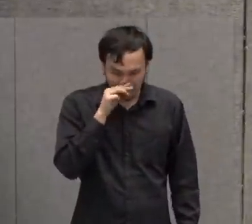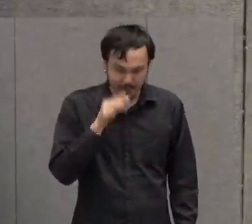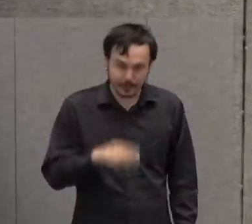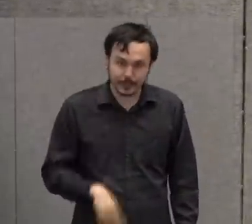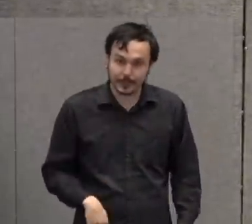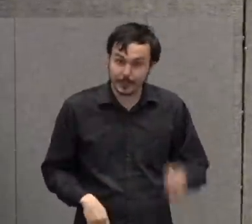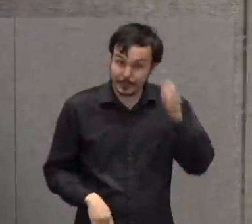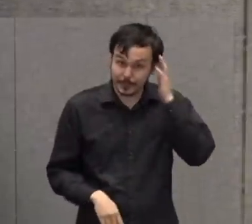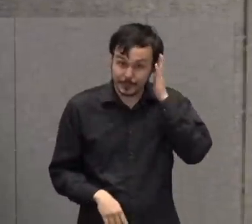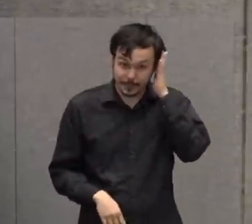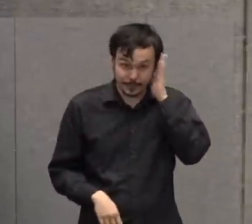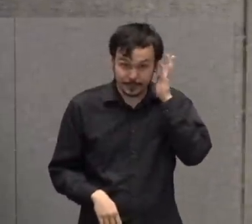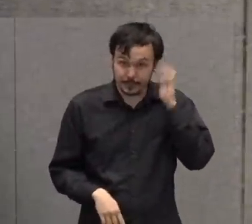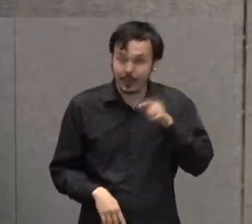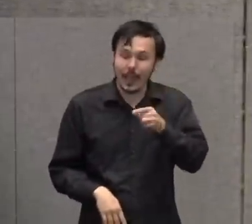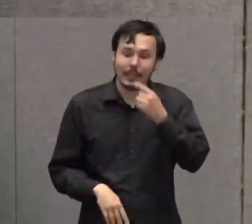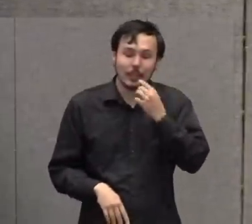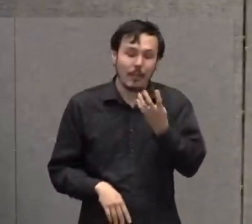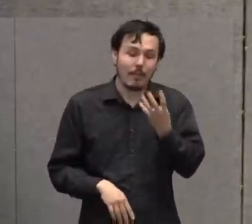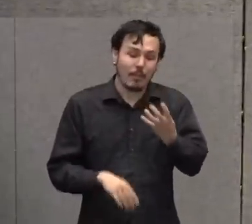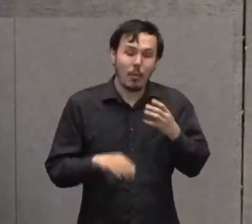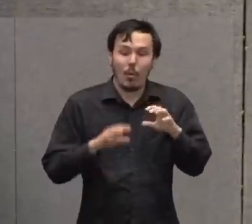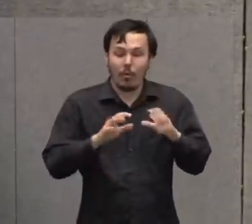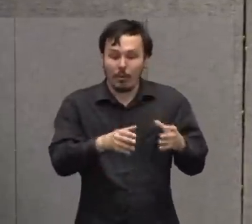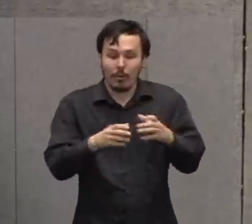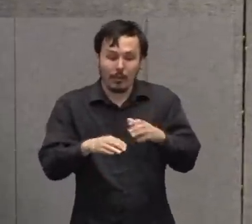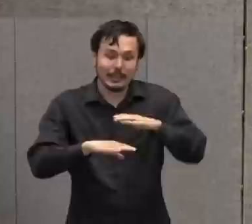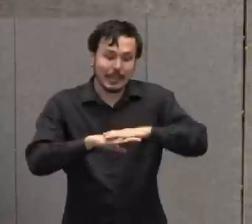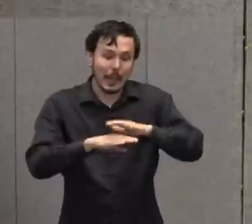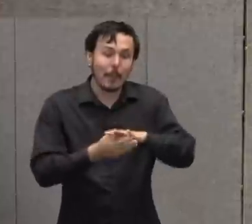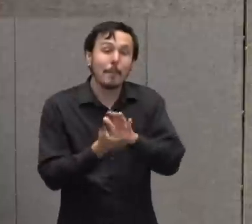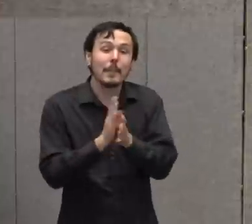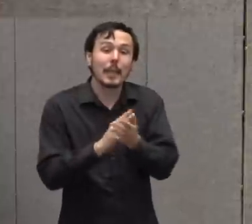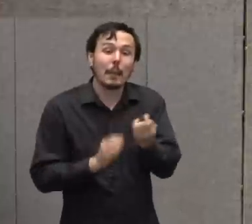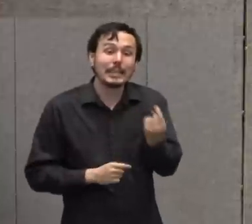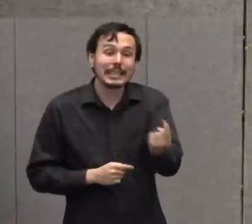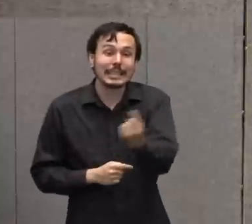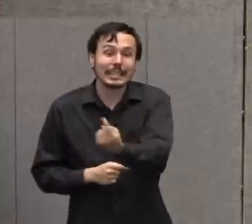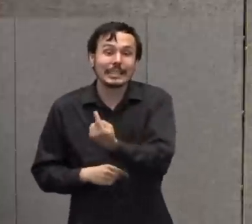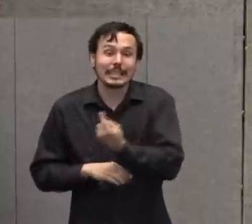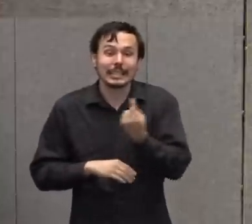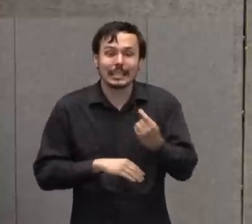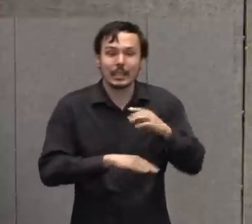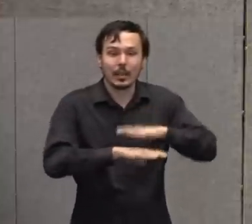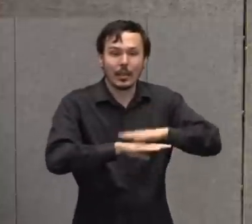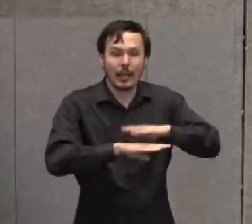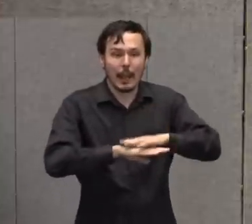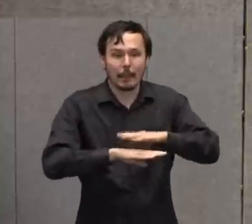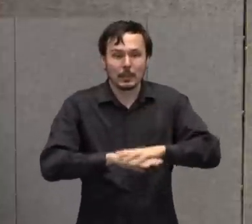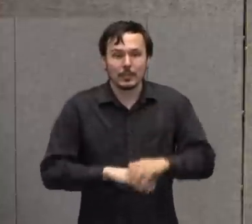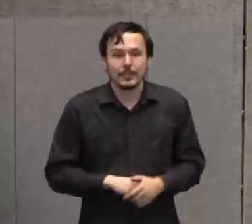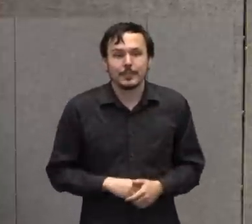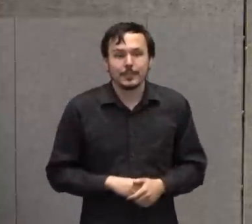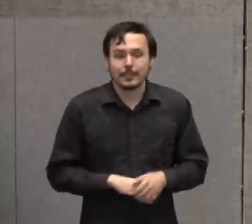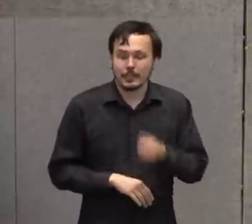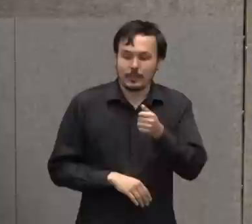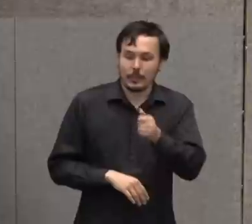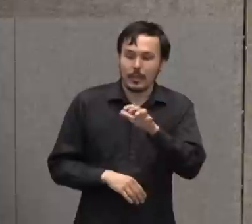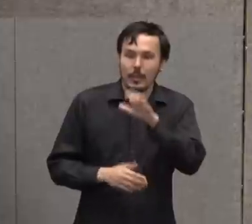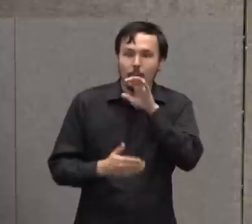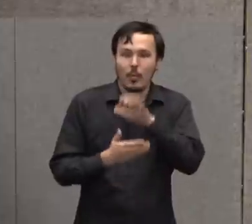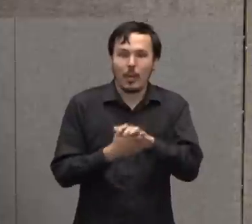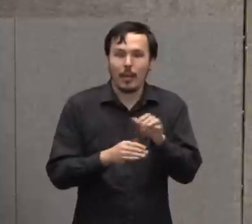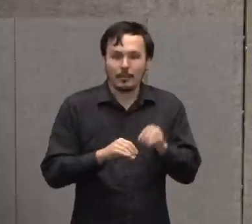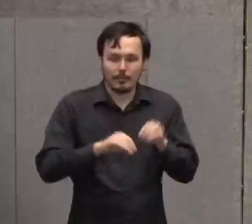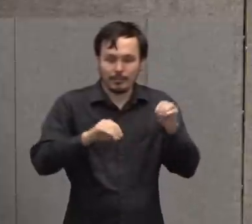"I say we divide the 4 pairs of tables into 8 single tables," Mrs. Comfort's brother said. He and his wife moved 1 pair of